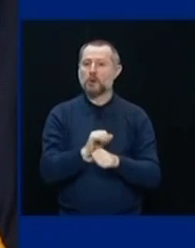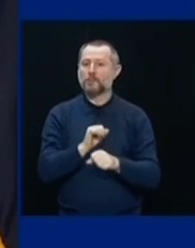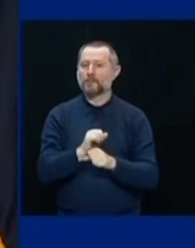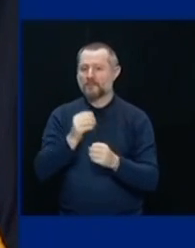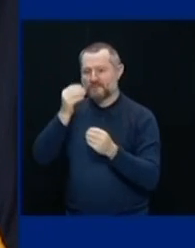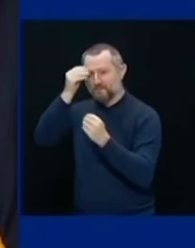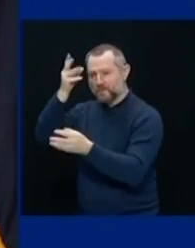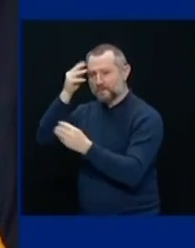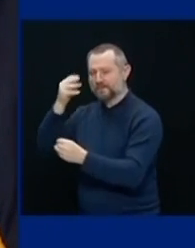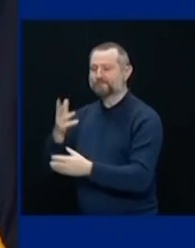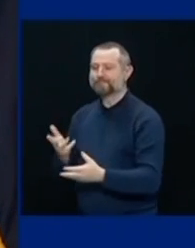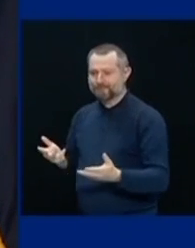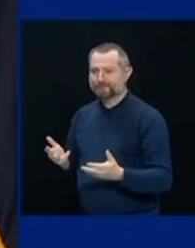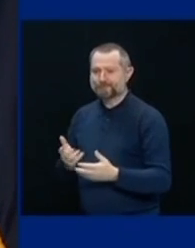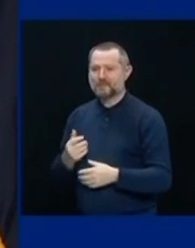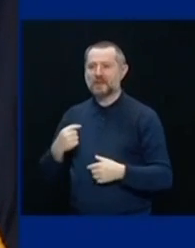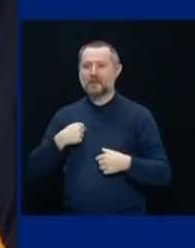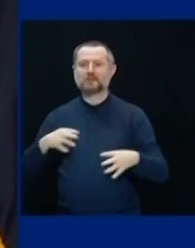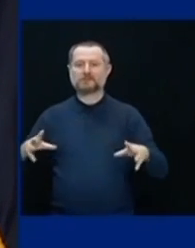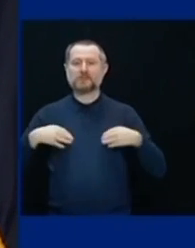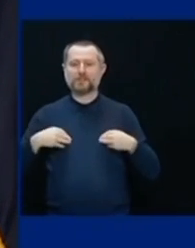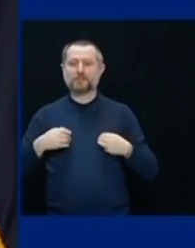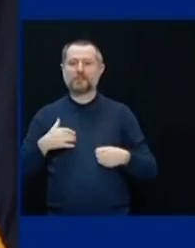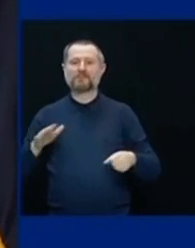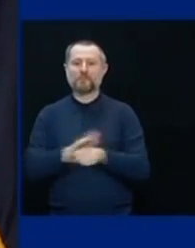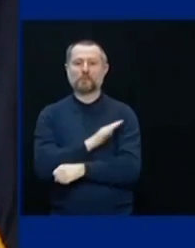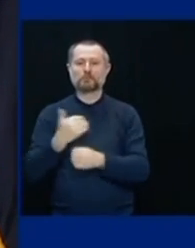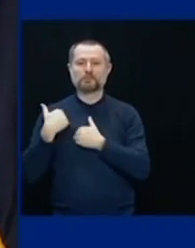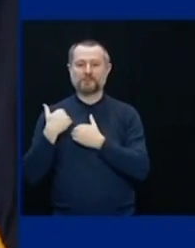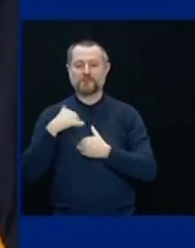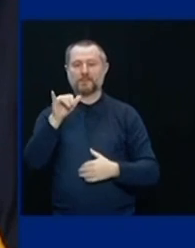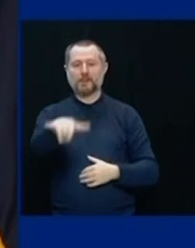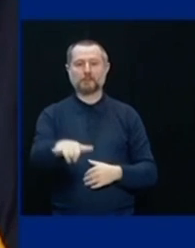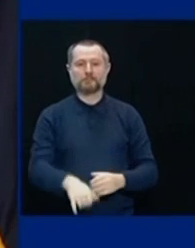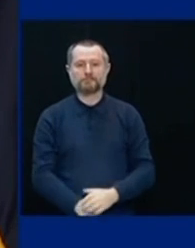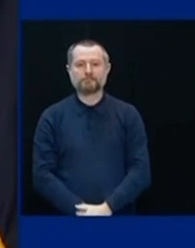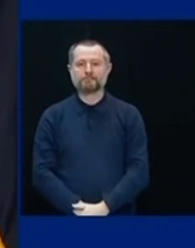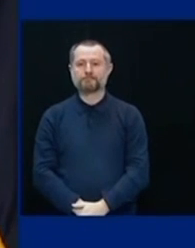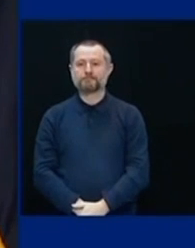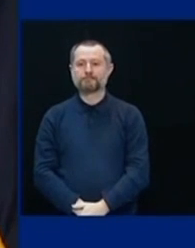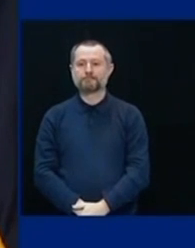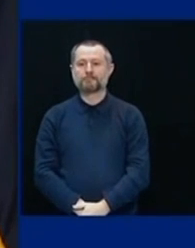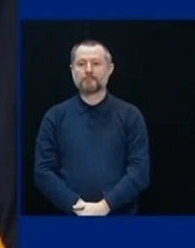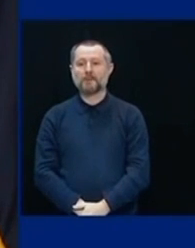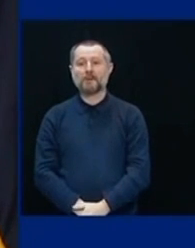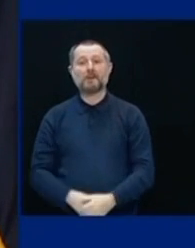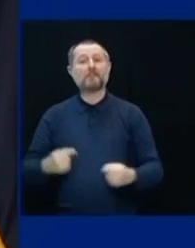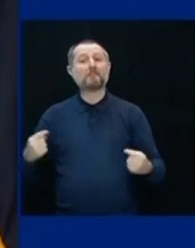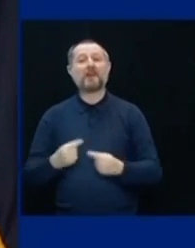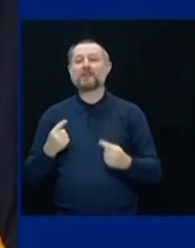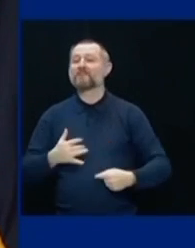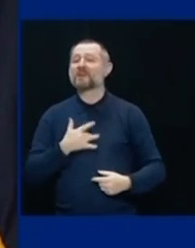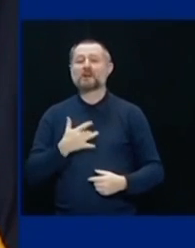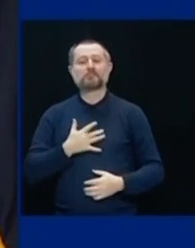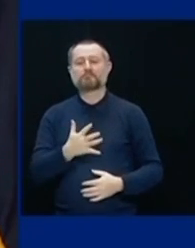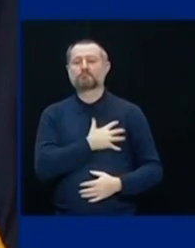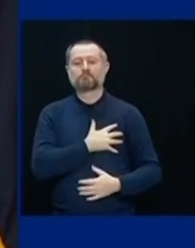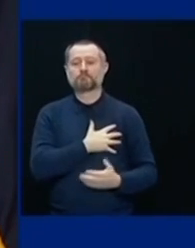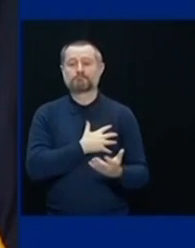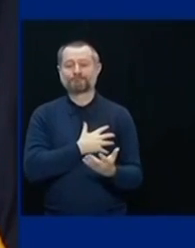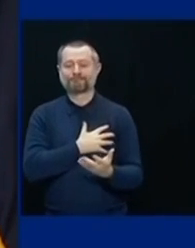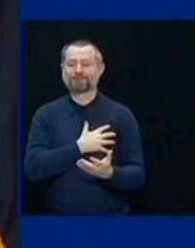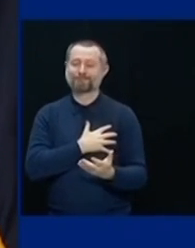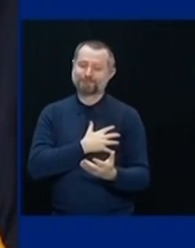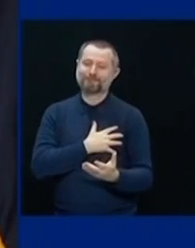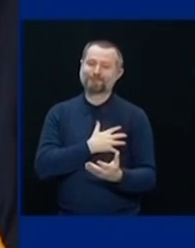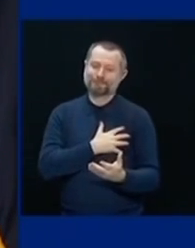providing information. I take total responsibility for that. The pain in it is